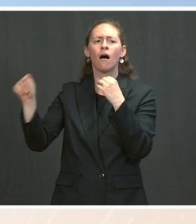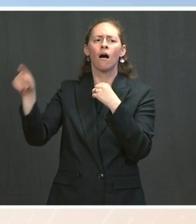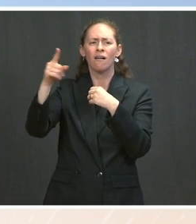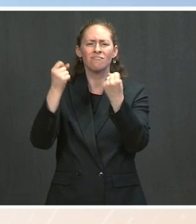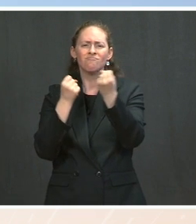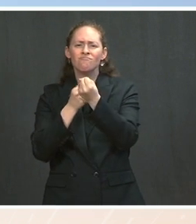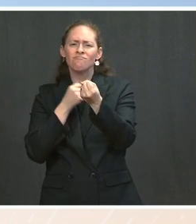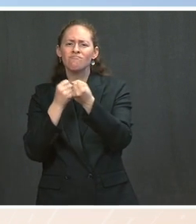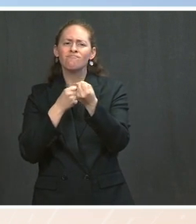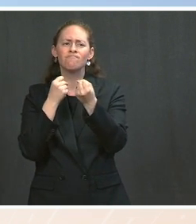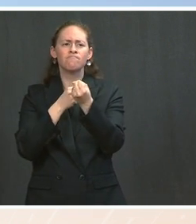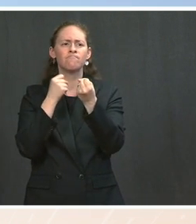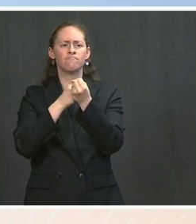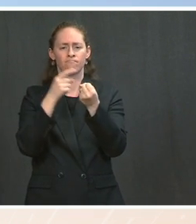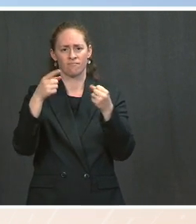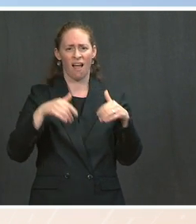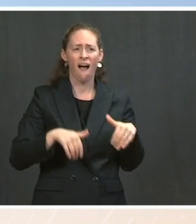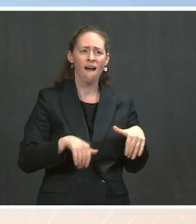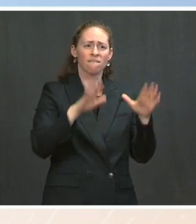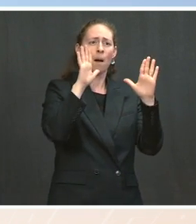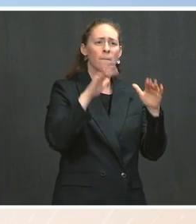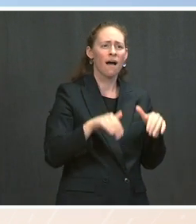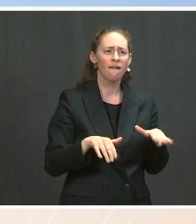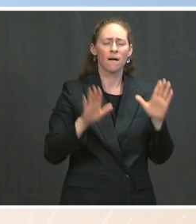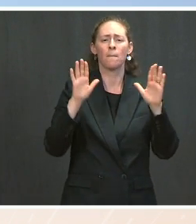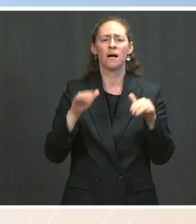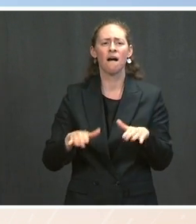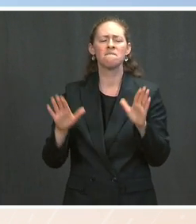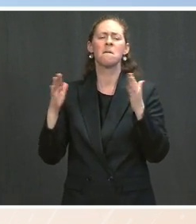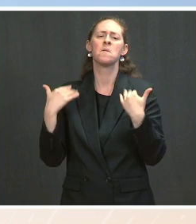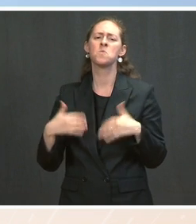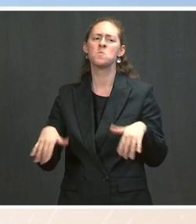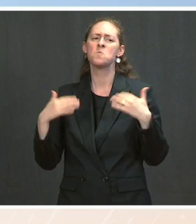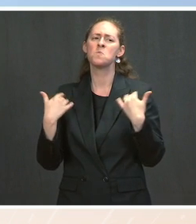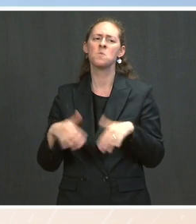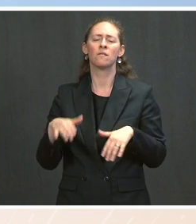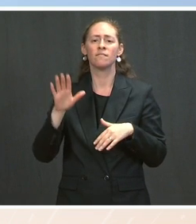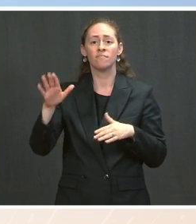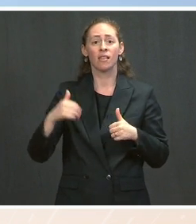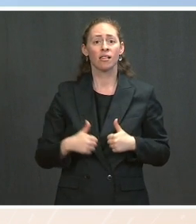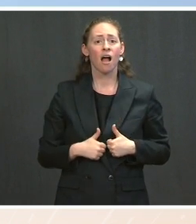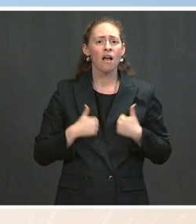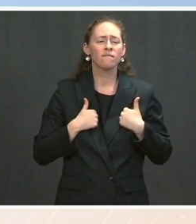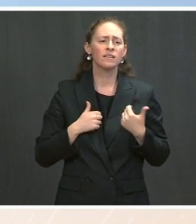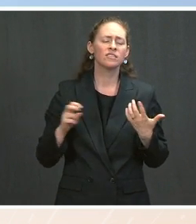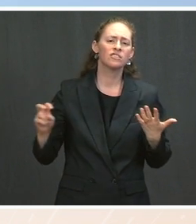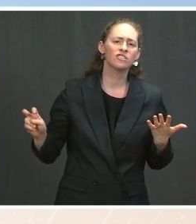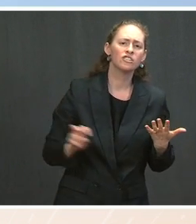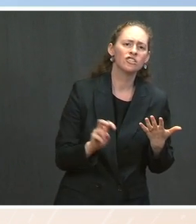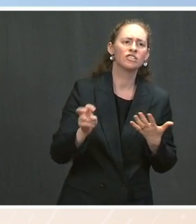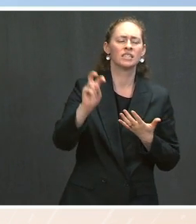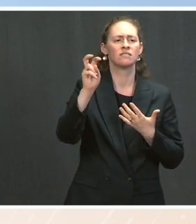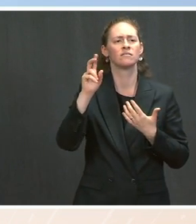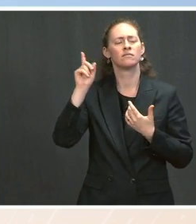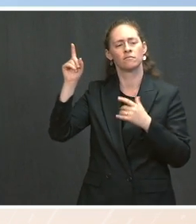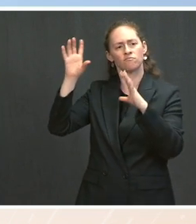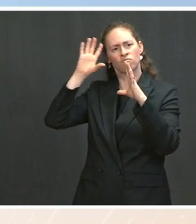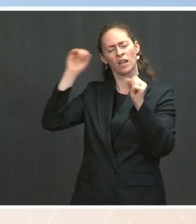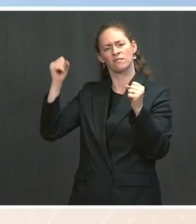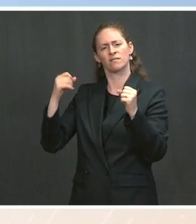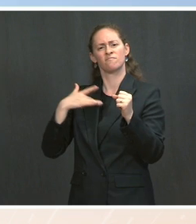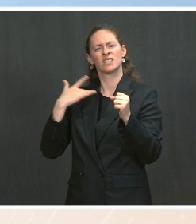the incredible story we just heard the president tell at that event. You know, and the president, I think, felt it was important to honor